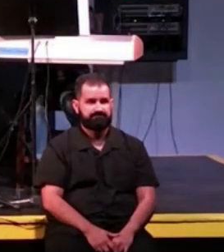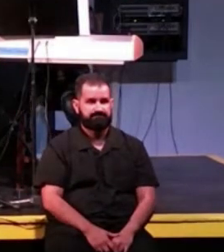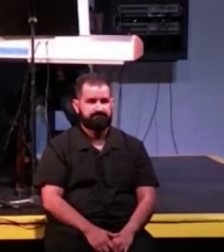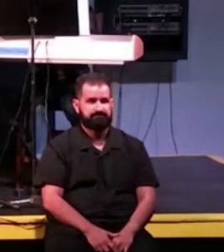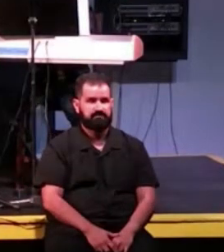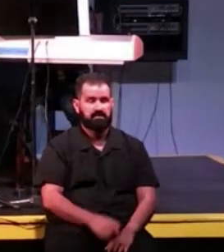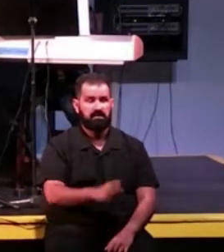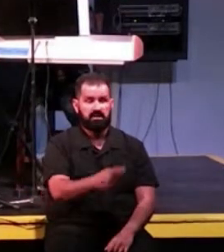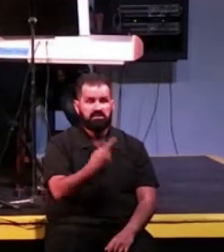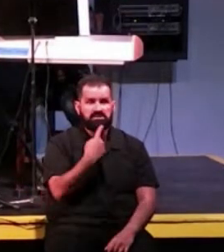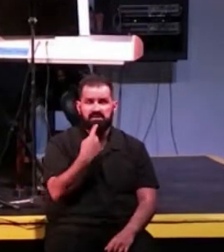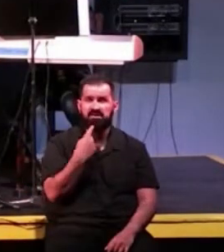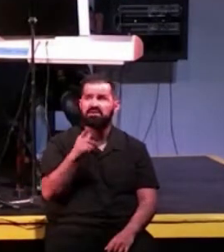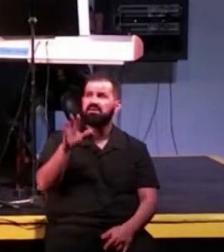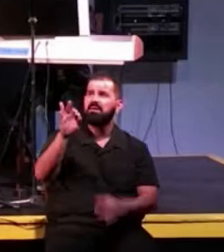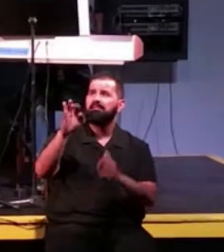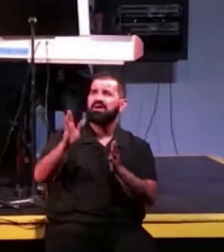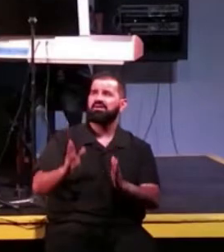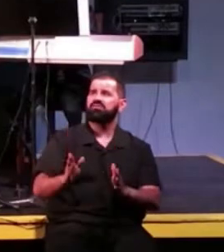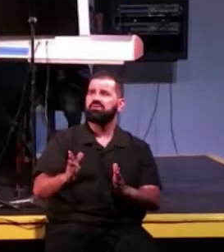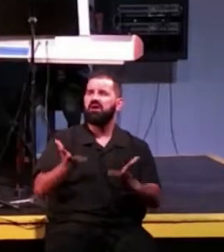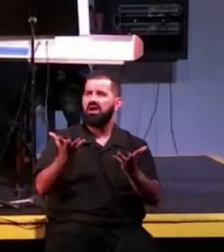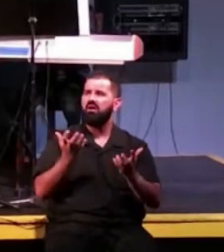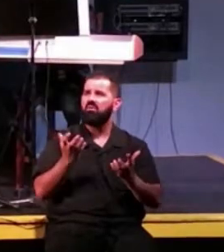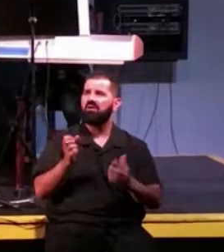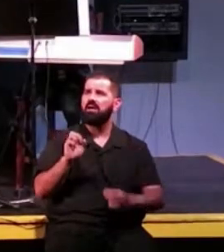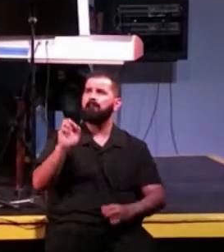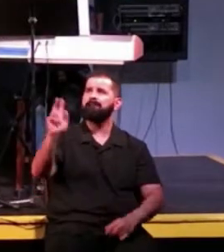And you're saying, Pastor, I want to just come back to God.